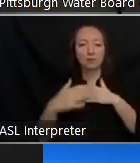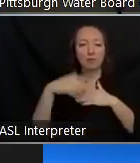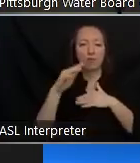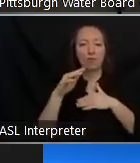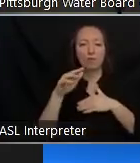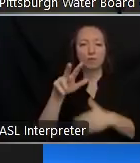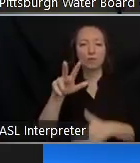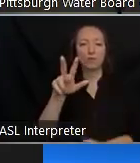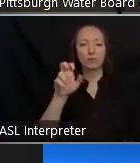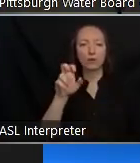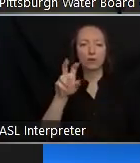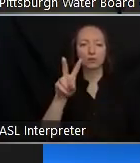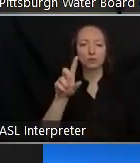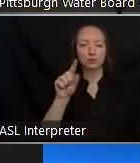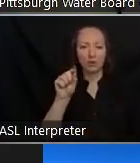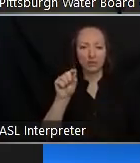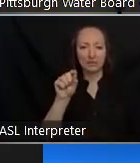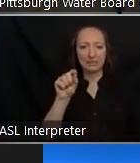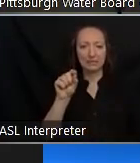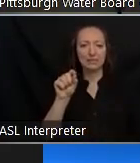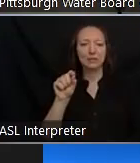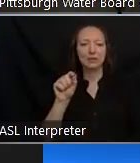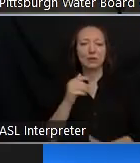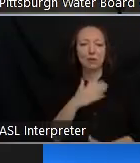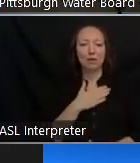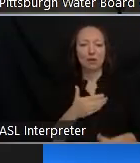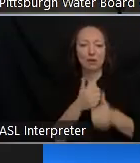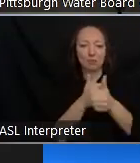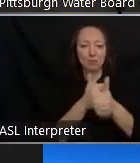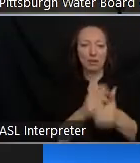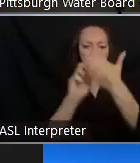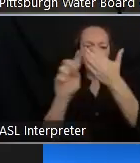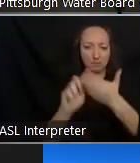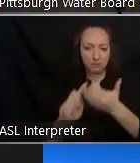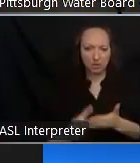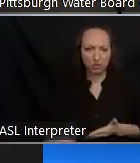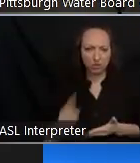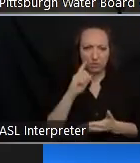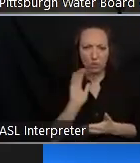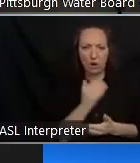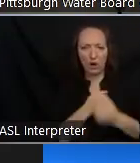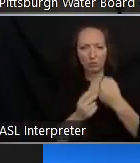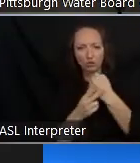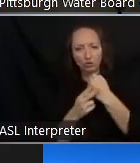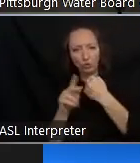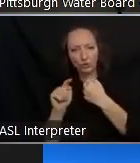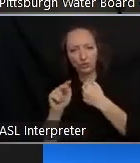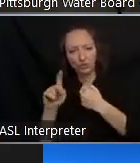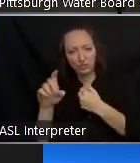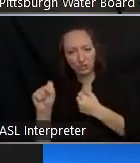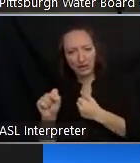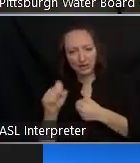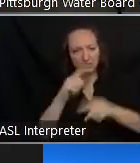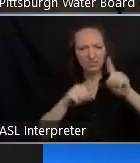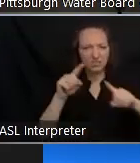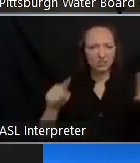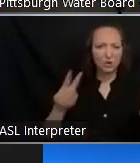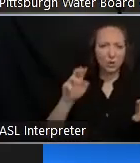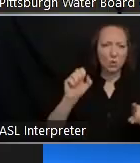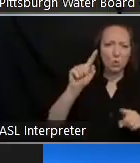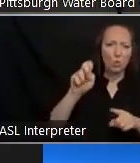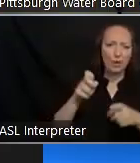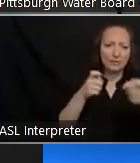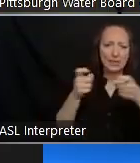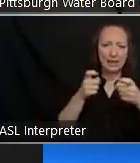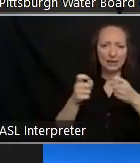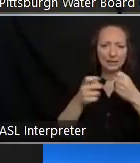inspections of our storage tanks, our various waste handling and storage areas, our air obligations, as well as some